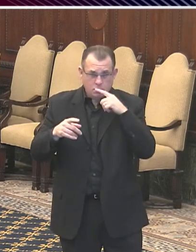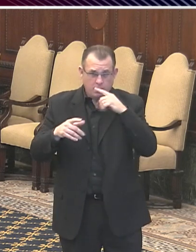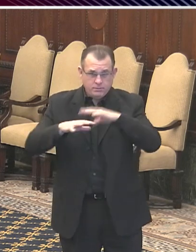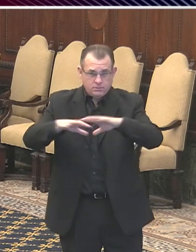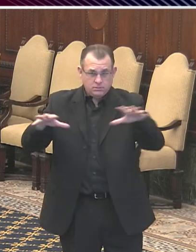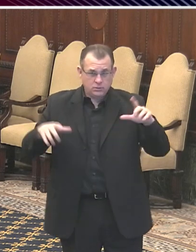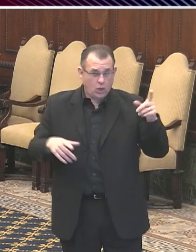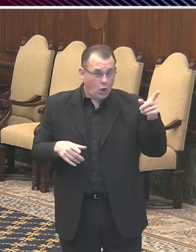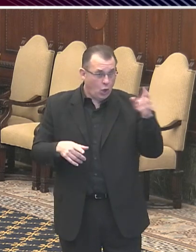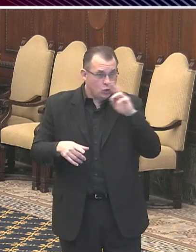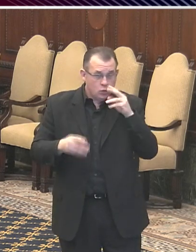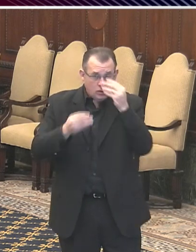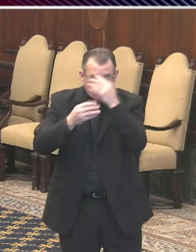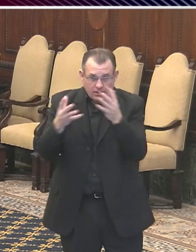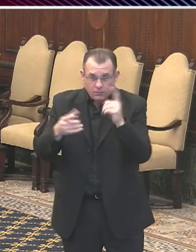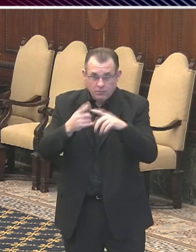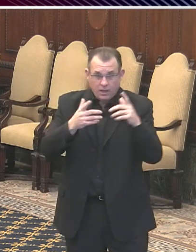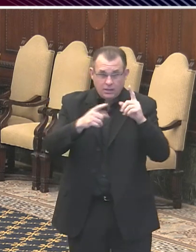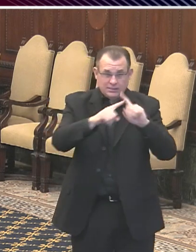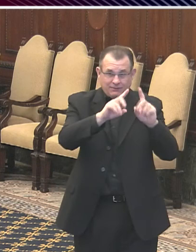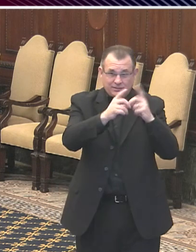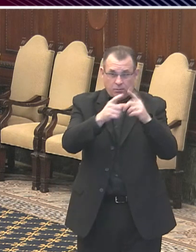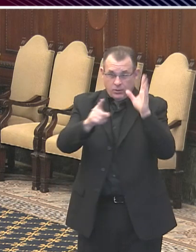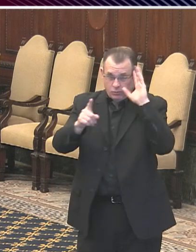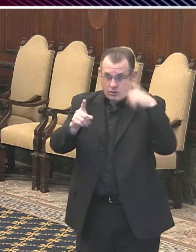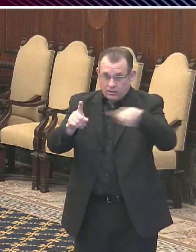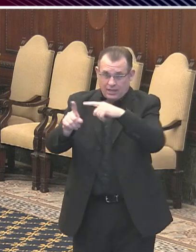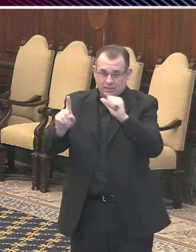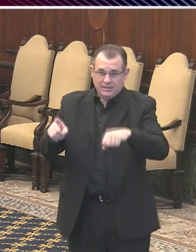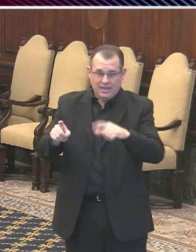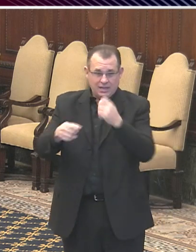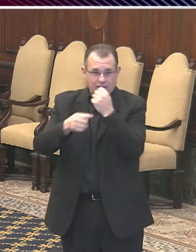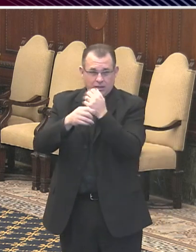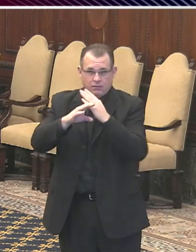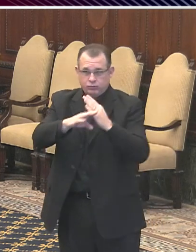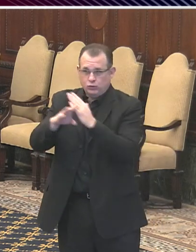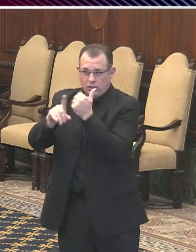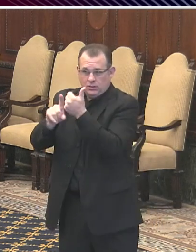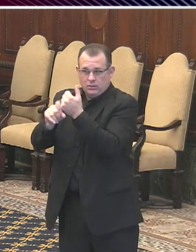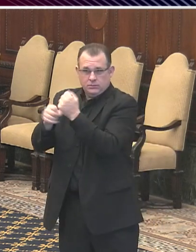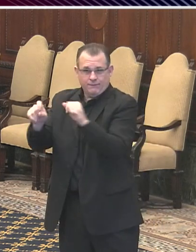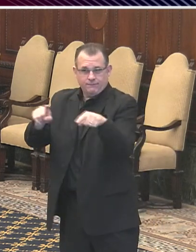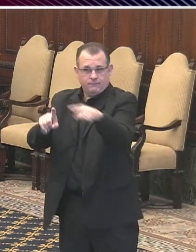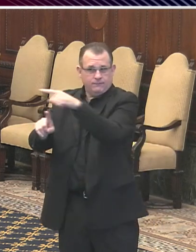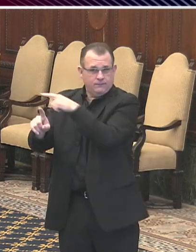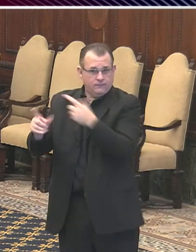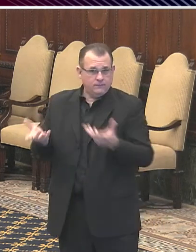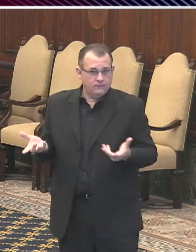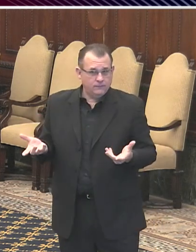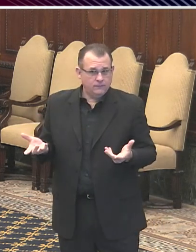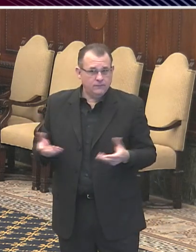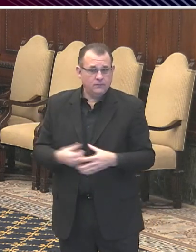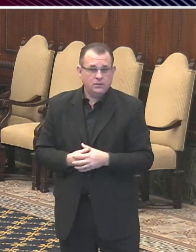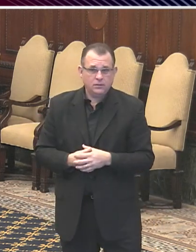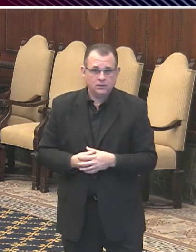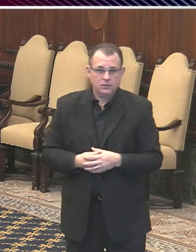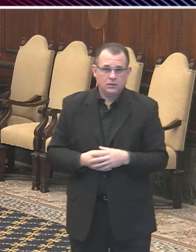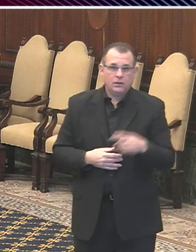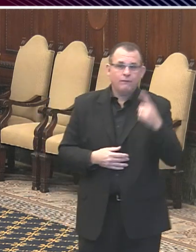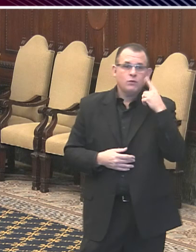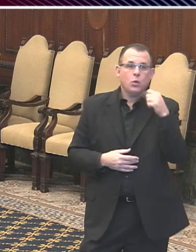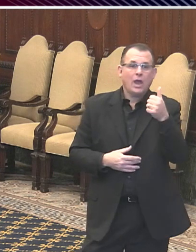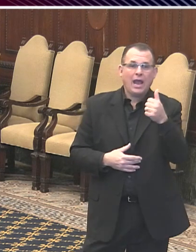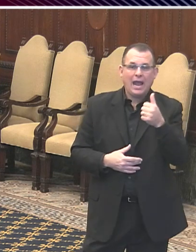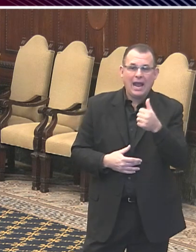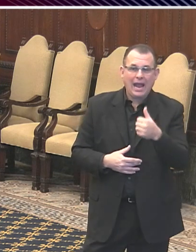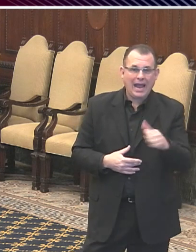those departments know so they can, better protect themselves? For any unit,